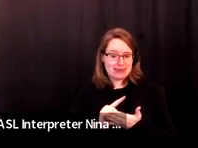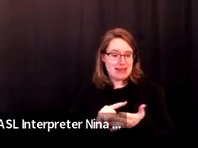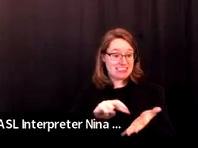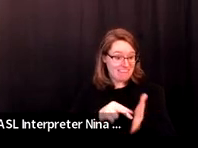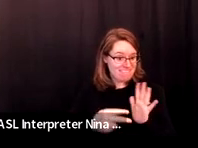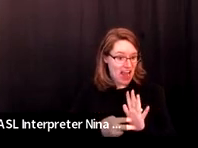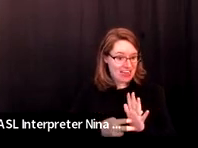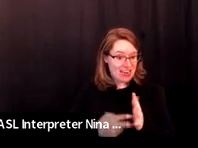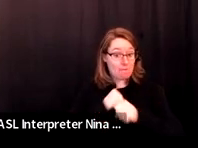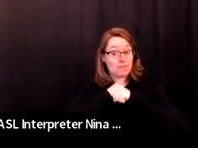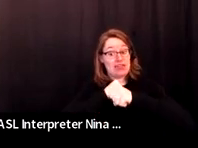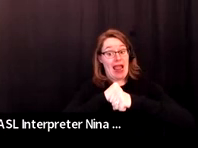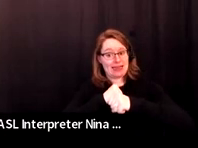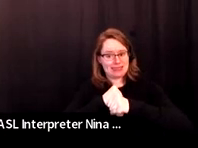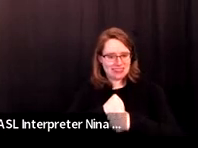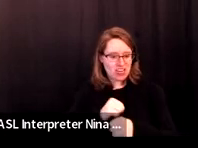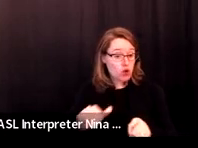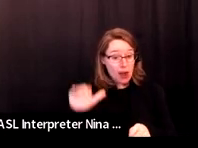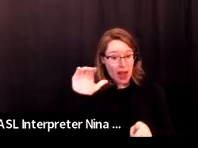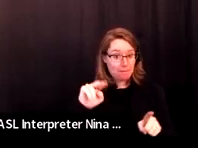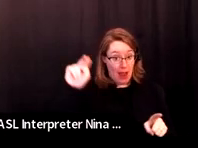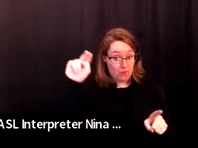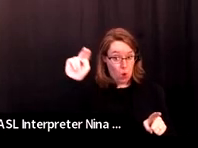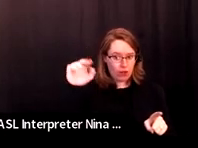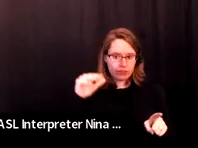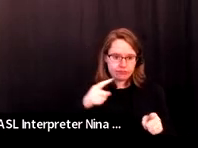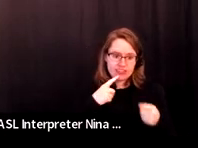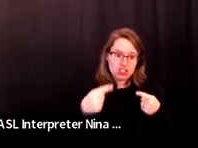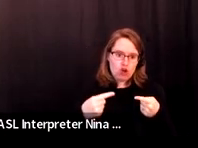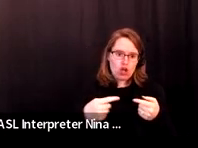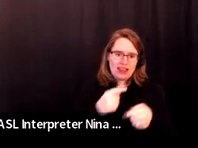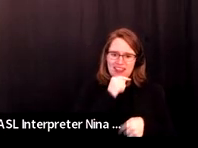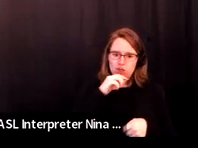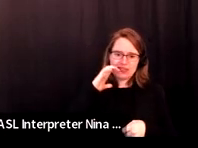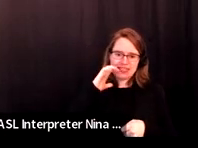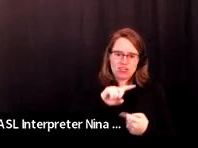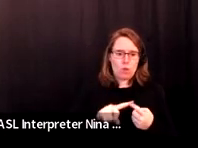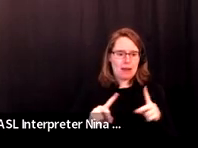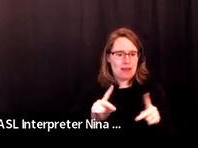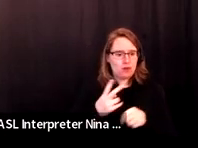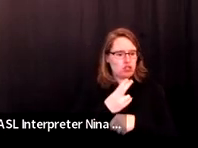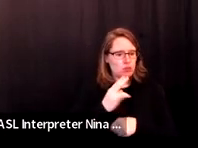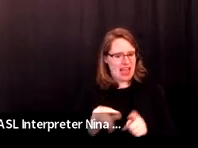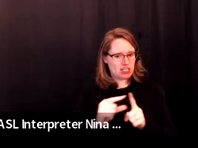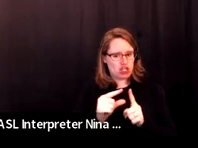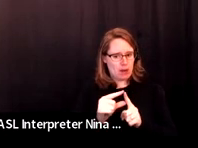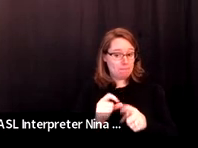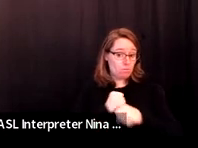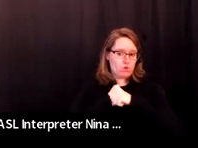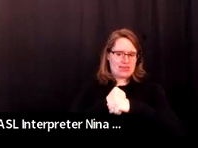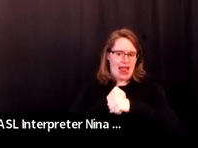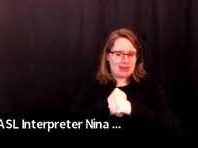north, it's a struggle in the Twin Cities when people use that term. Sometimes they